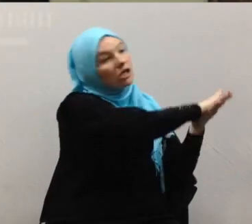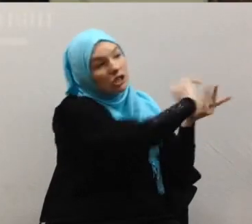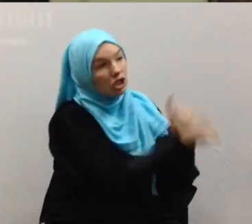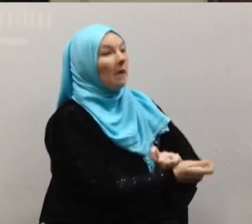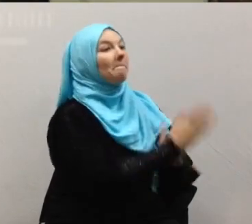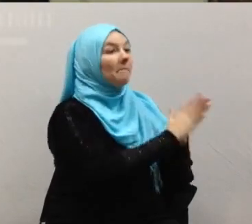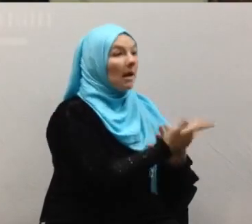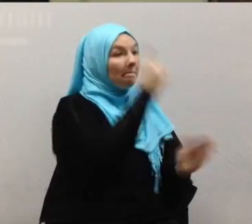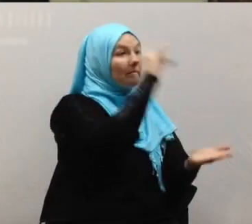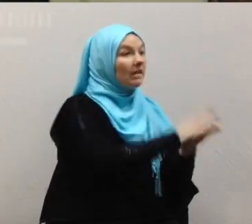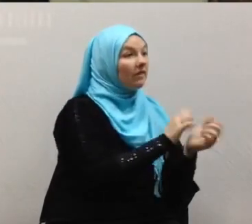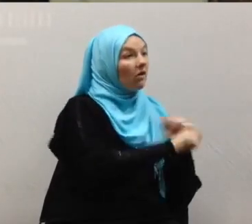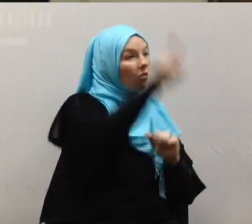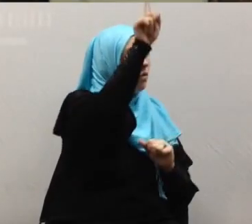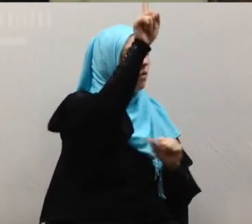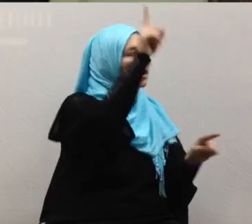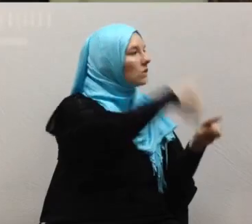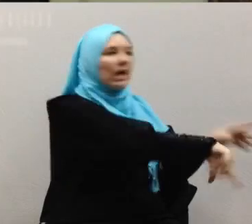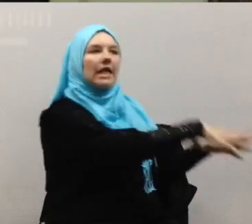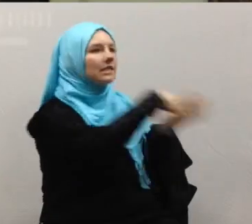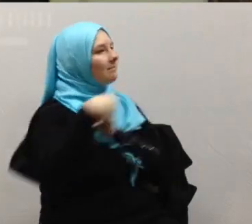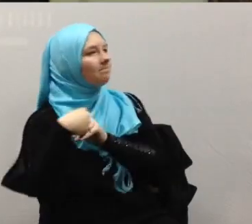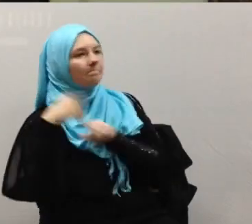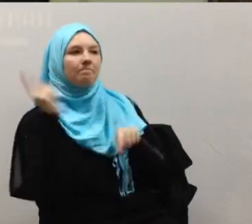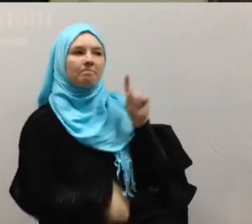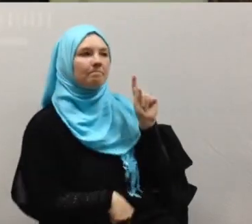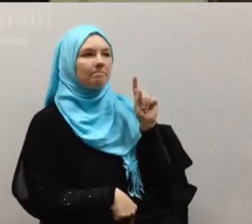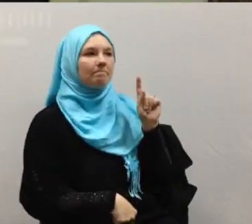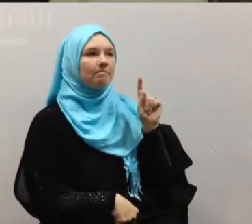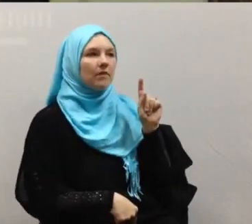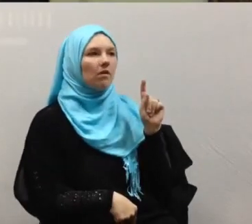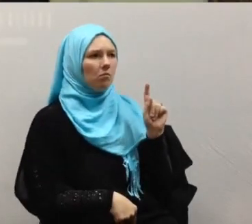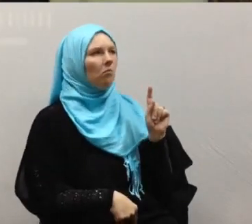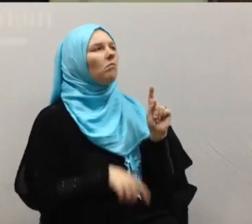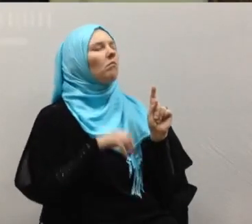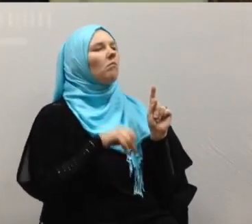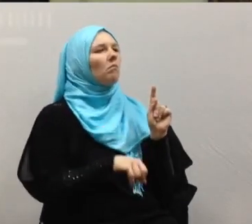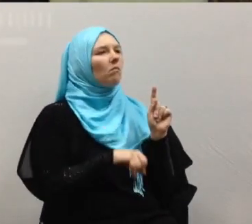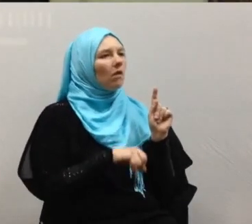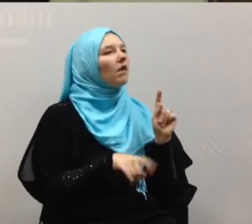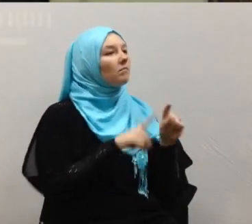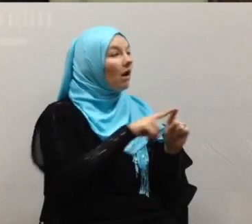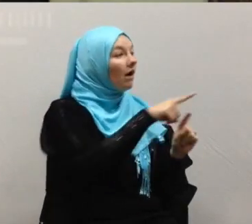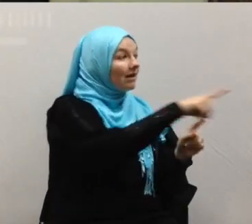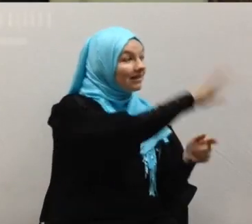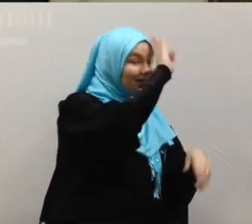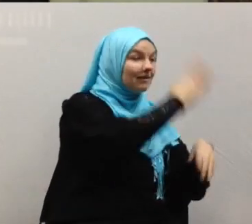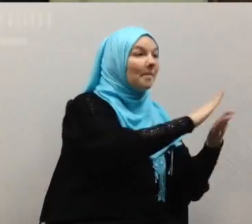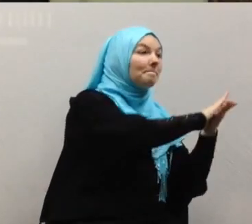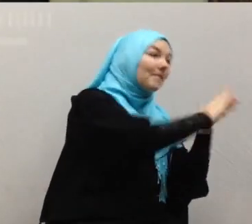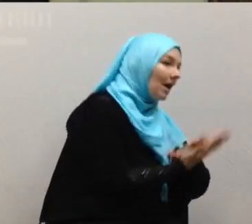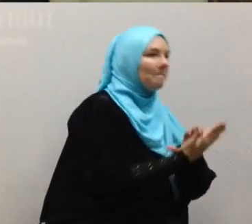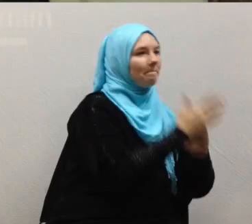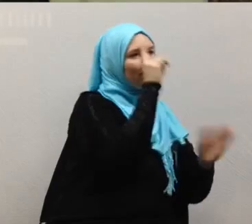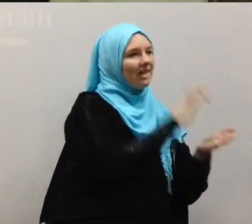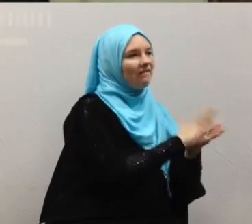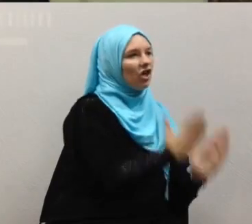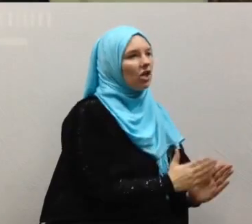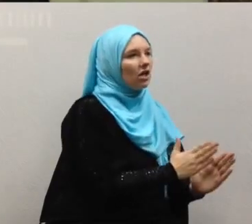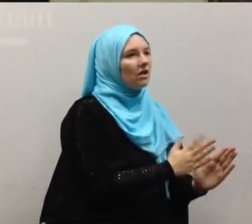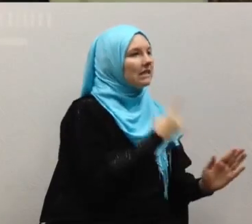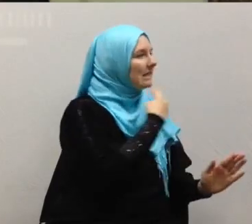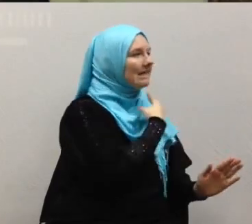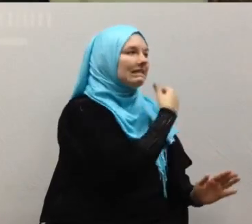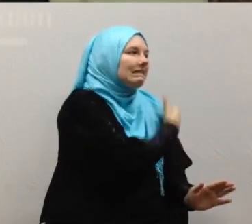bounty and blessings upon the Prophet and the companions. So He said, certainly Allah has showed to His messenger the vision.